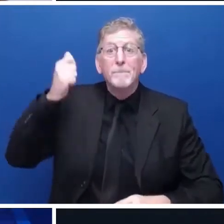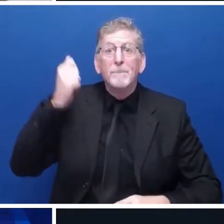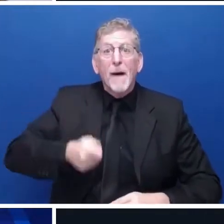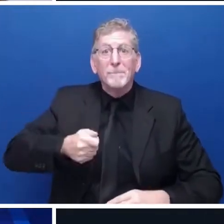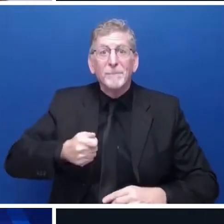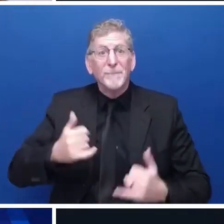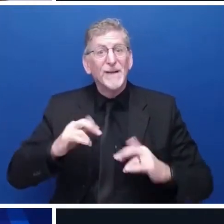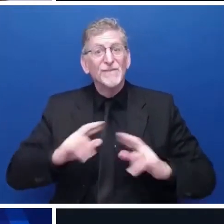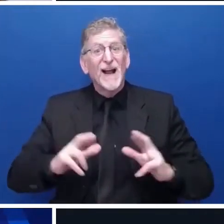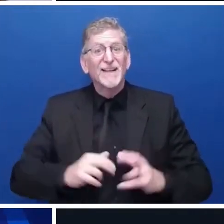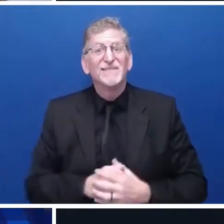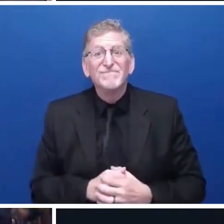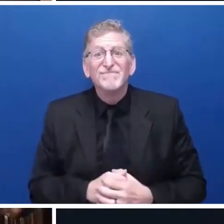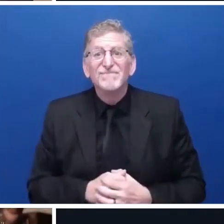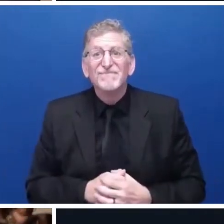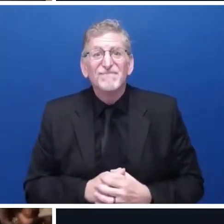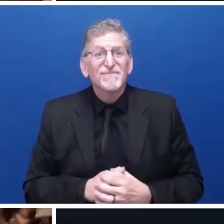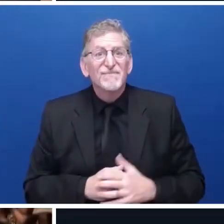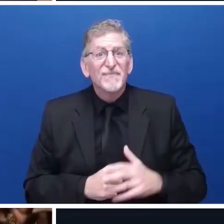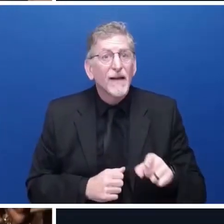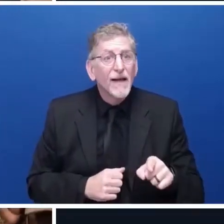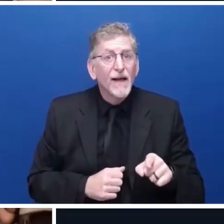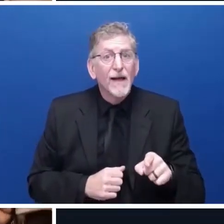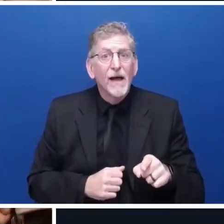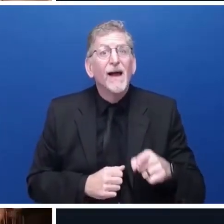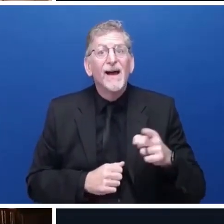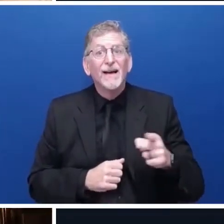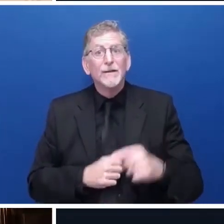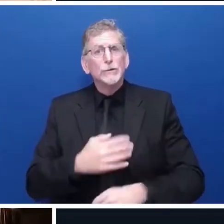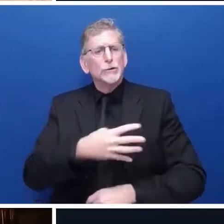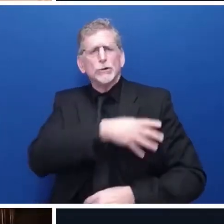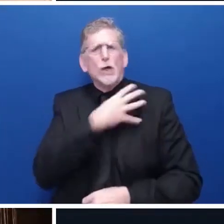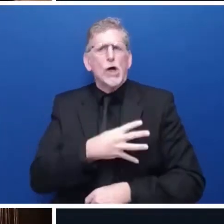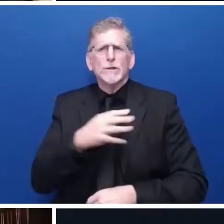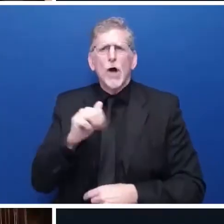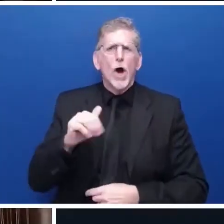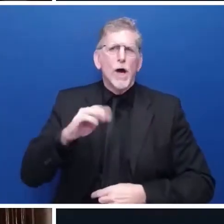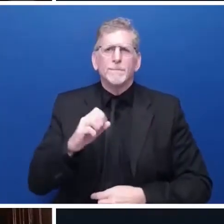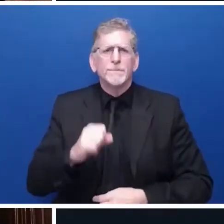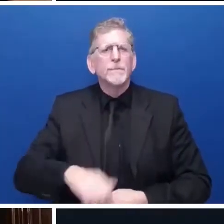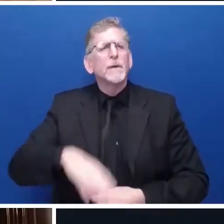as it looks like the Sergeant at Arms. Mr. Speaker, the President of the United States.